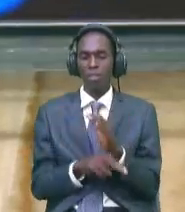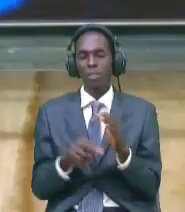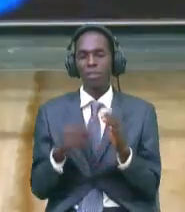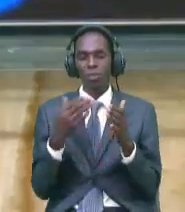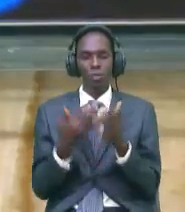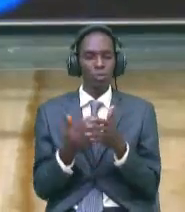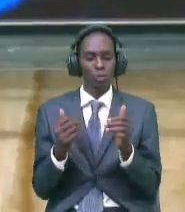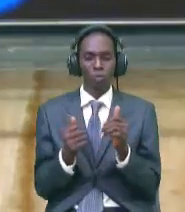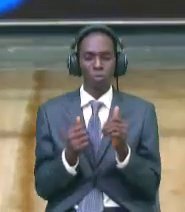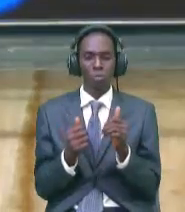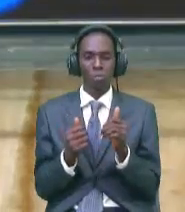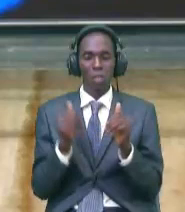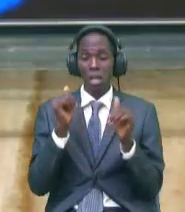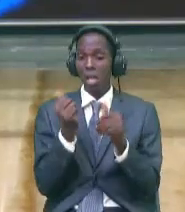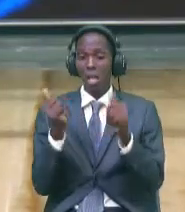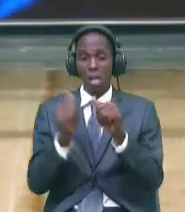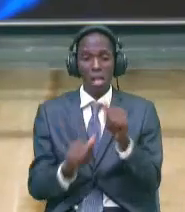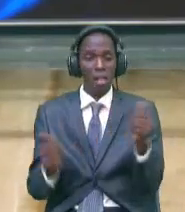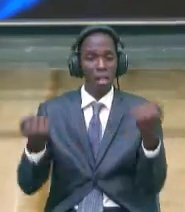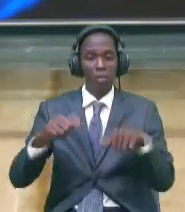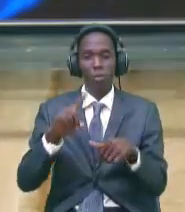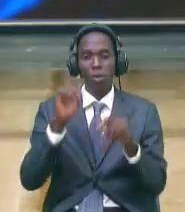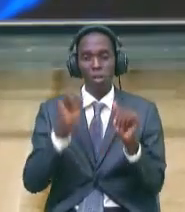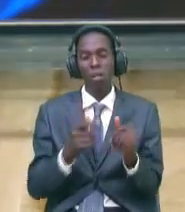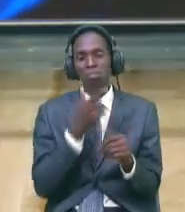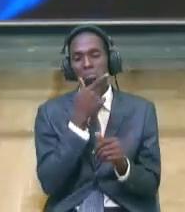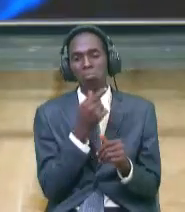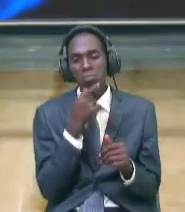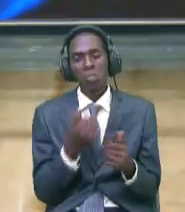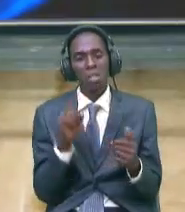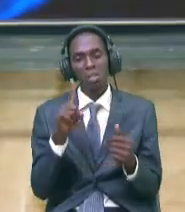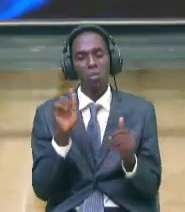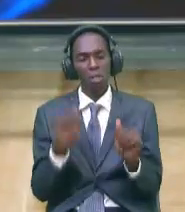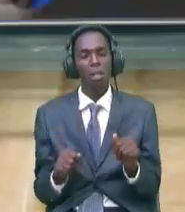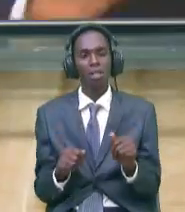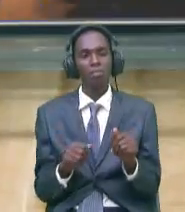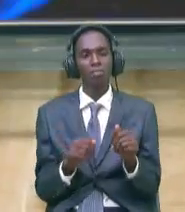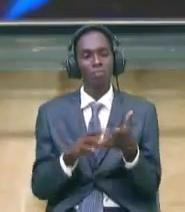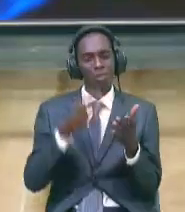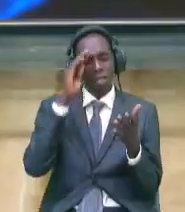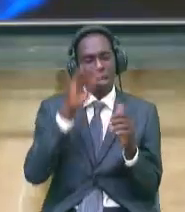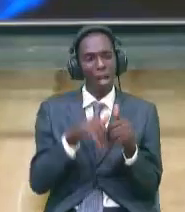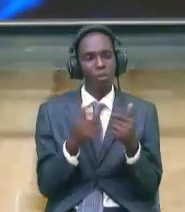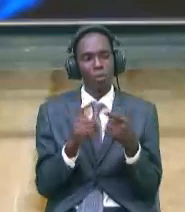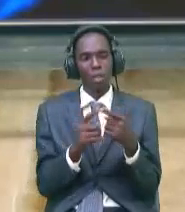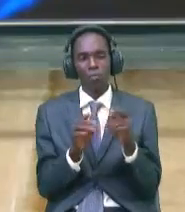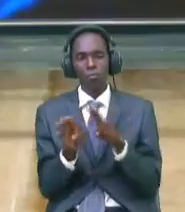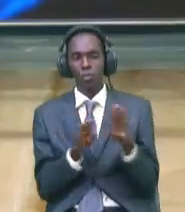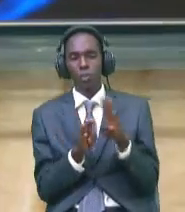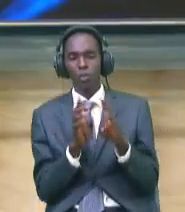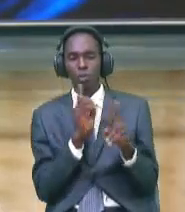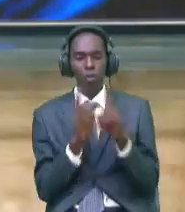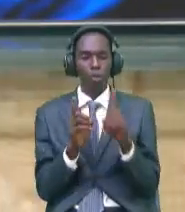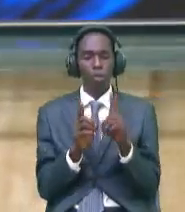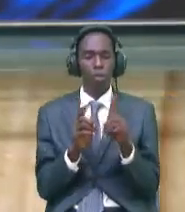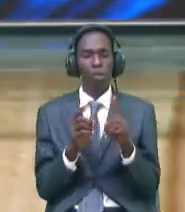can pretend, anybody can learn all the, you know, how they say it and what they do and how they act, and anybody can do